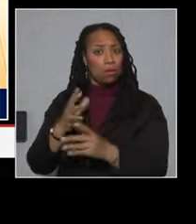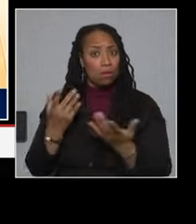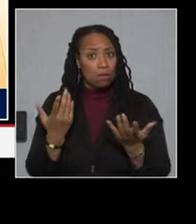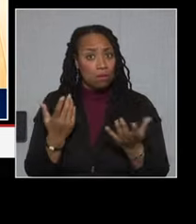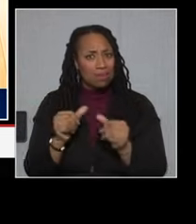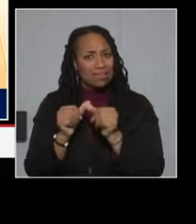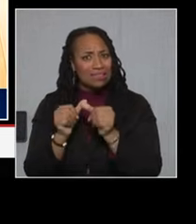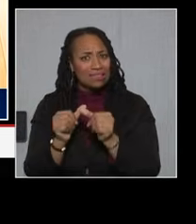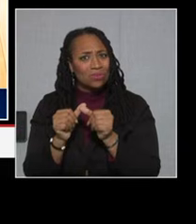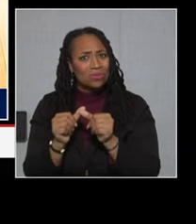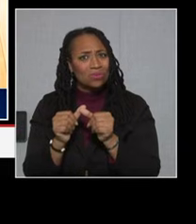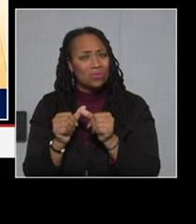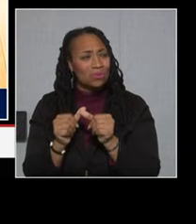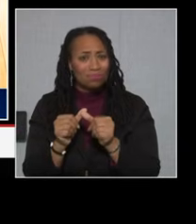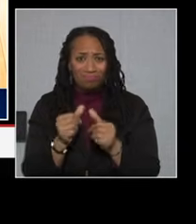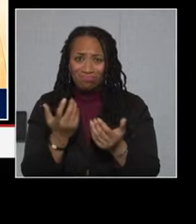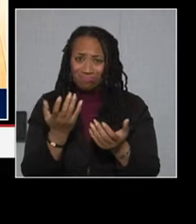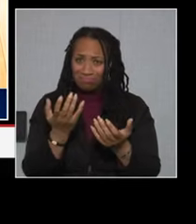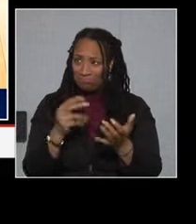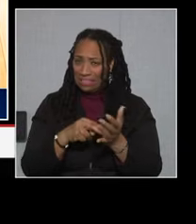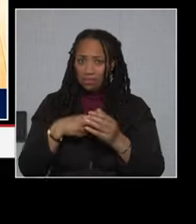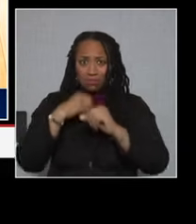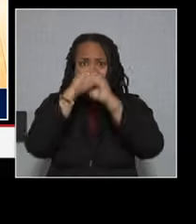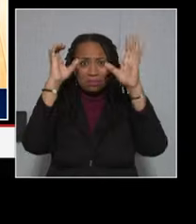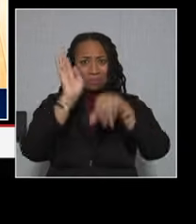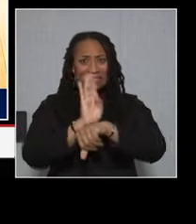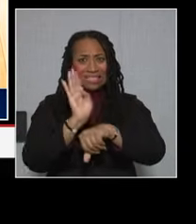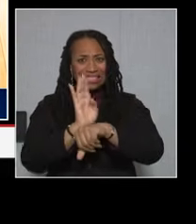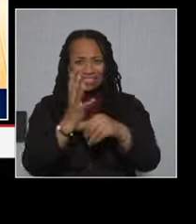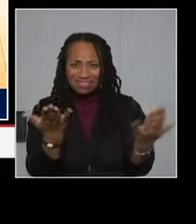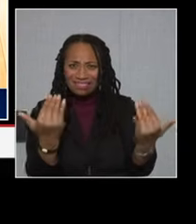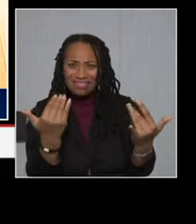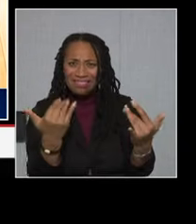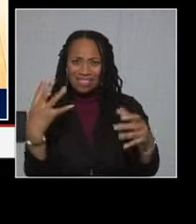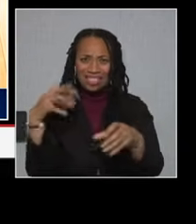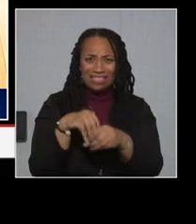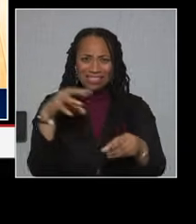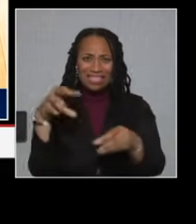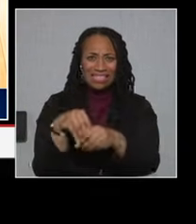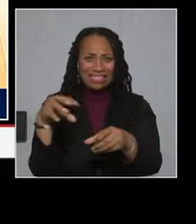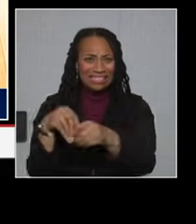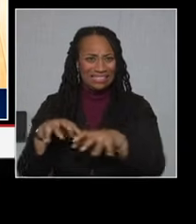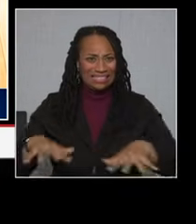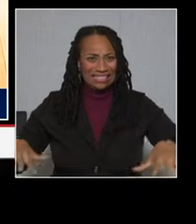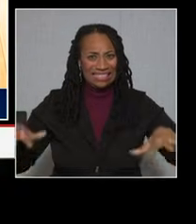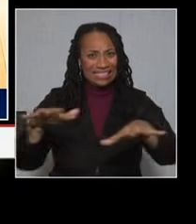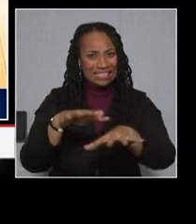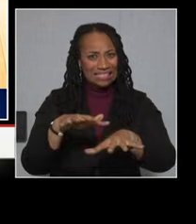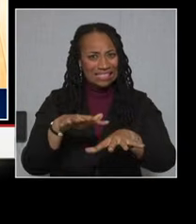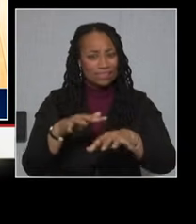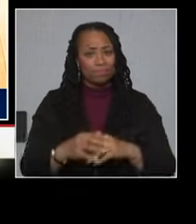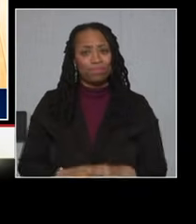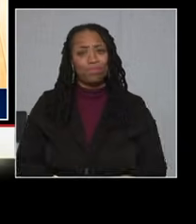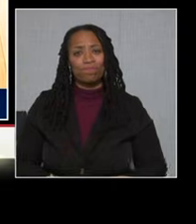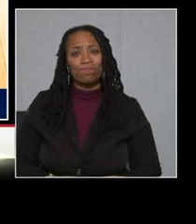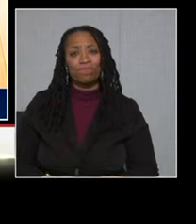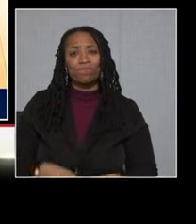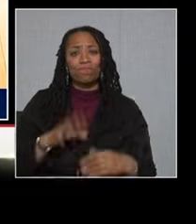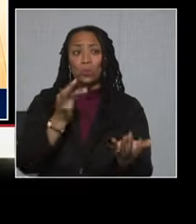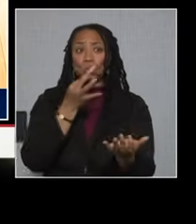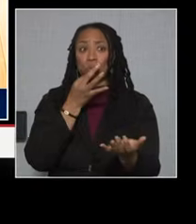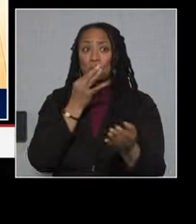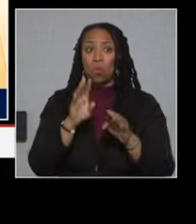deploy our $26 million DC Venture Capital Fund that supports tech startups. We're